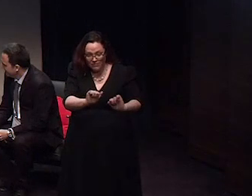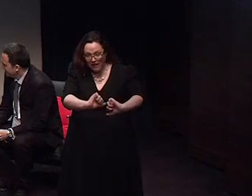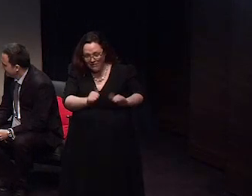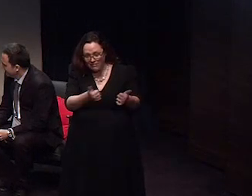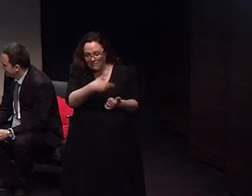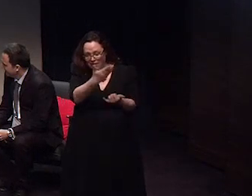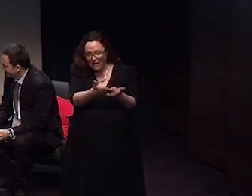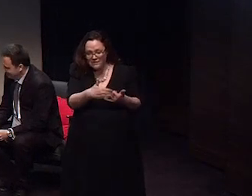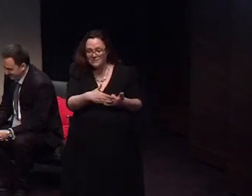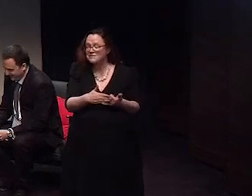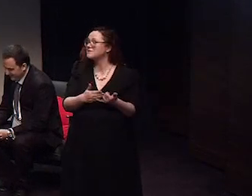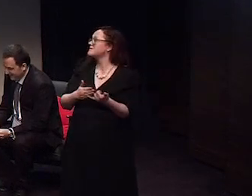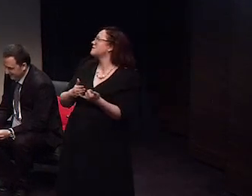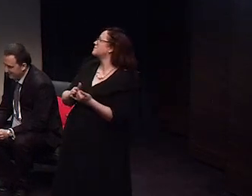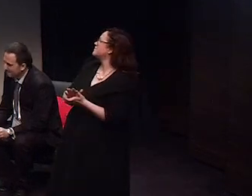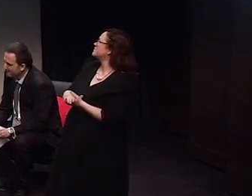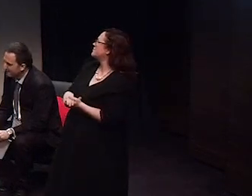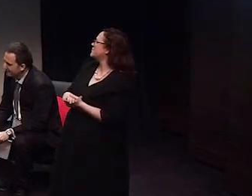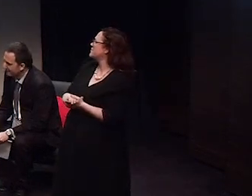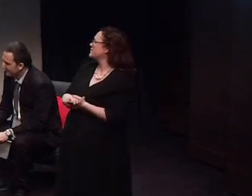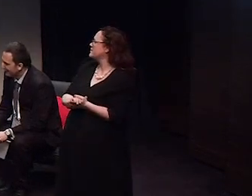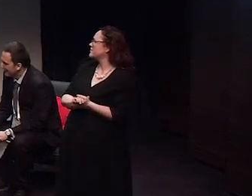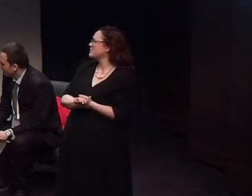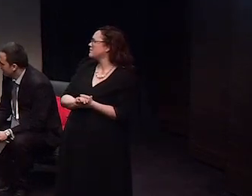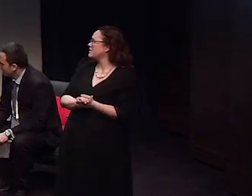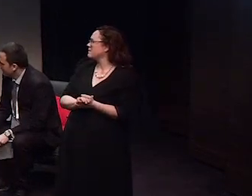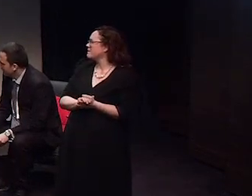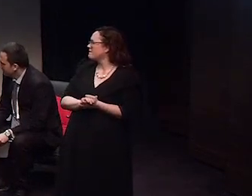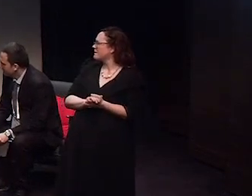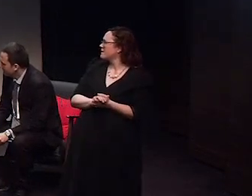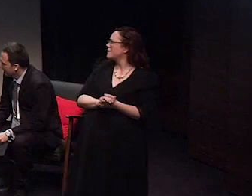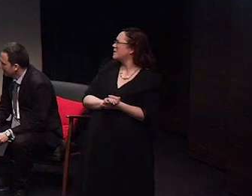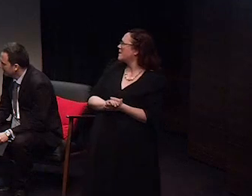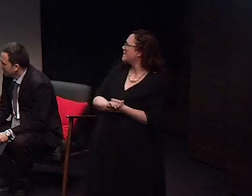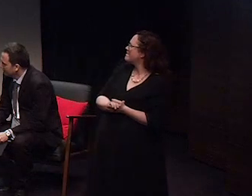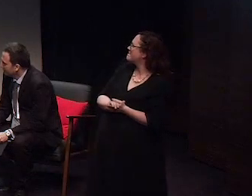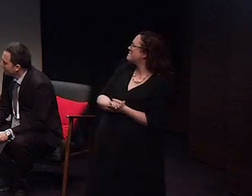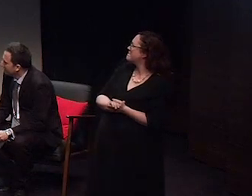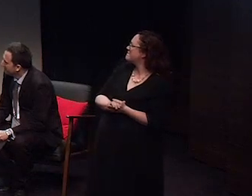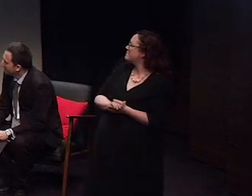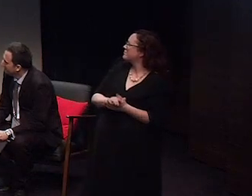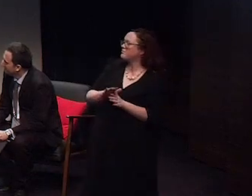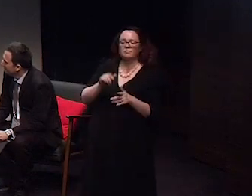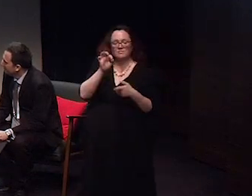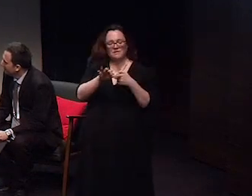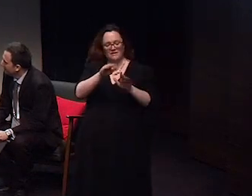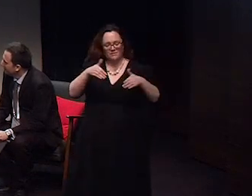So our field of experiment was Central 144 in Geneva that works with a